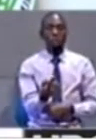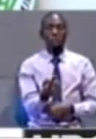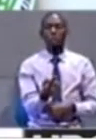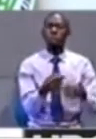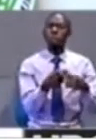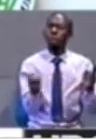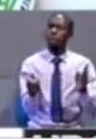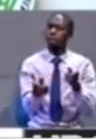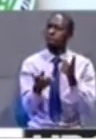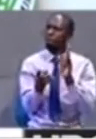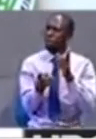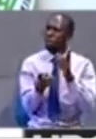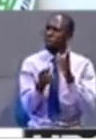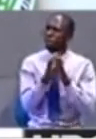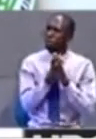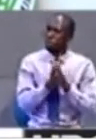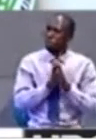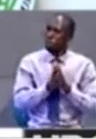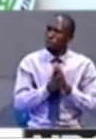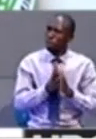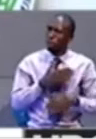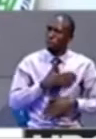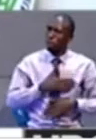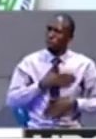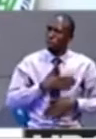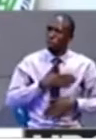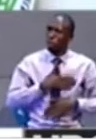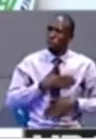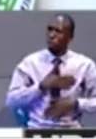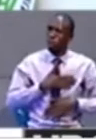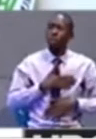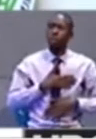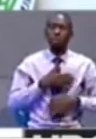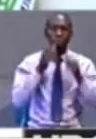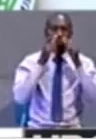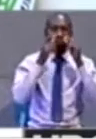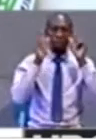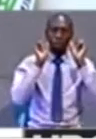But in the meantime, please keep on wearing your masks.